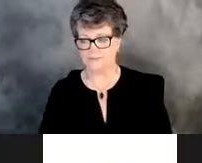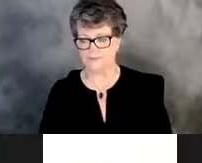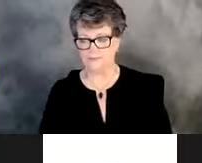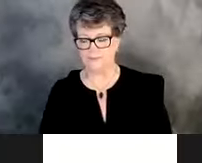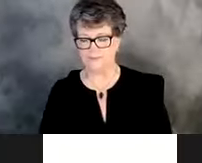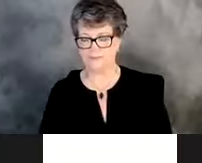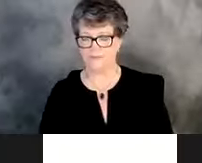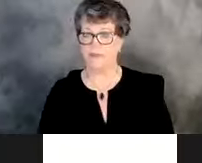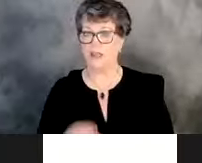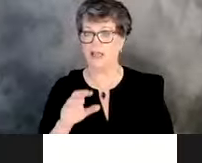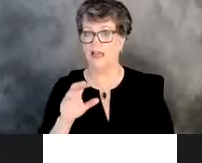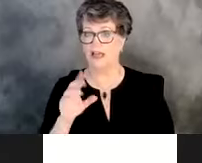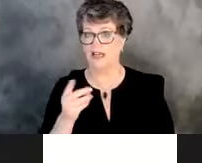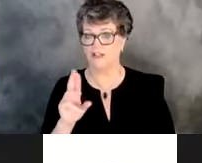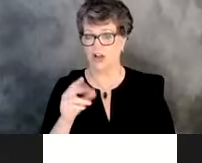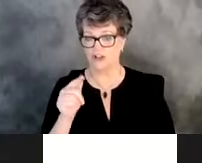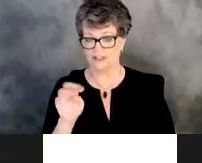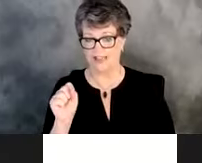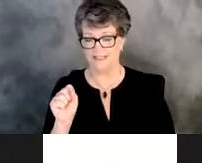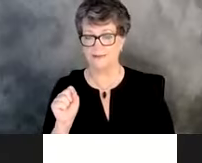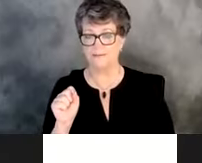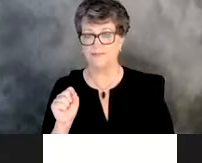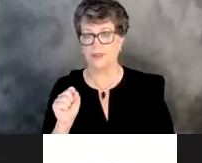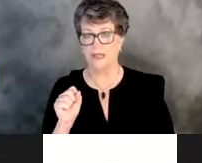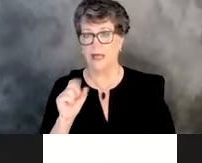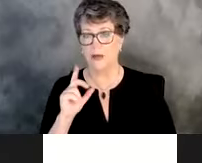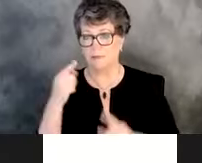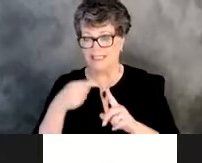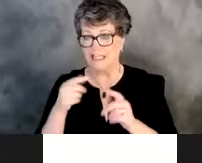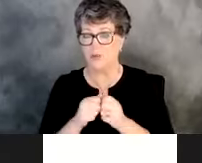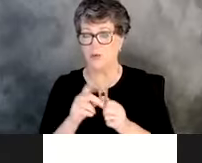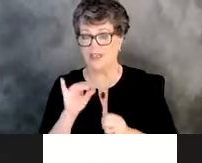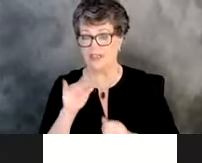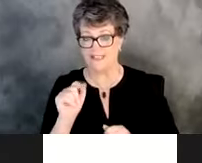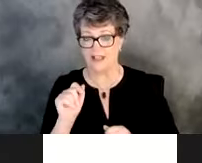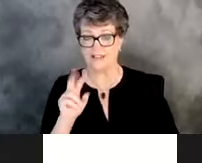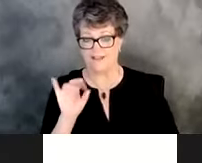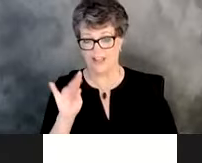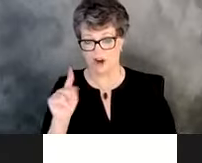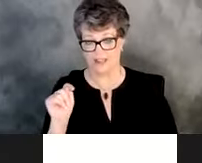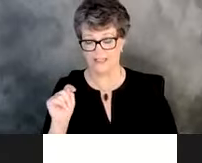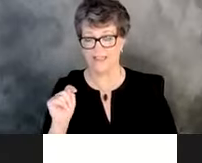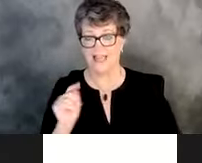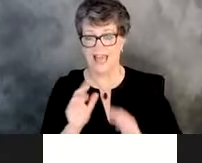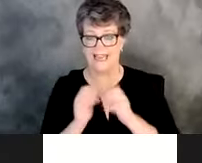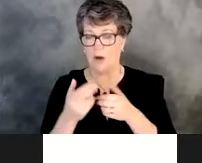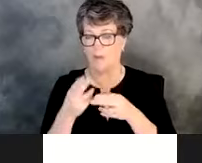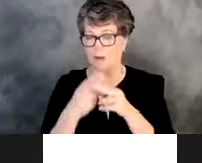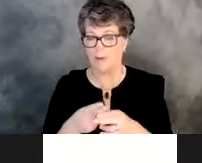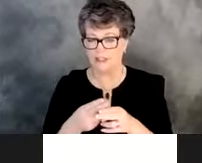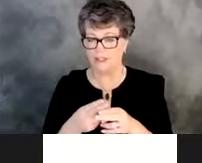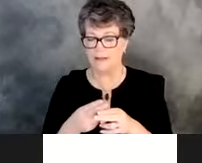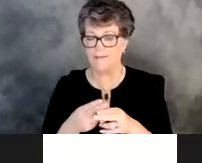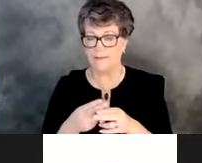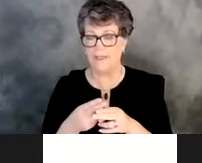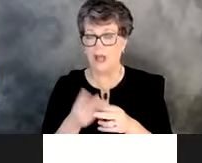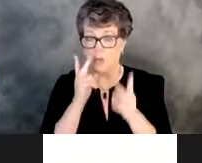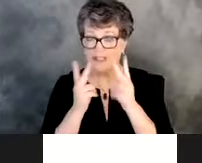So I think the thing is particularly with the Delta variant and kind of how we were mentioning, we're seeing